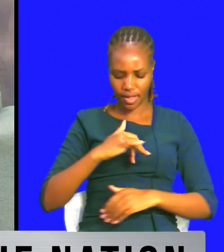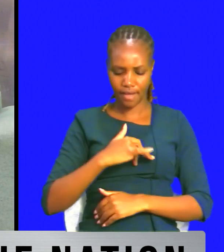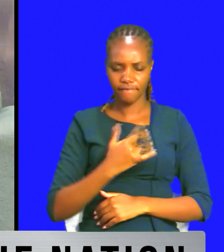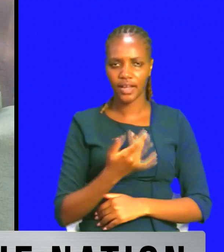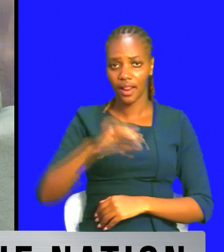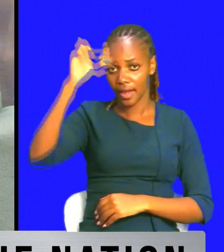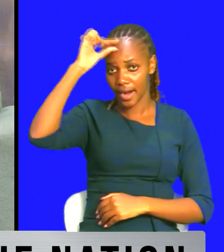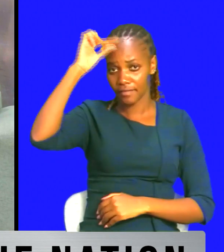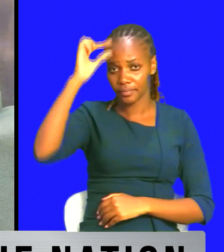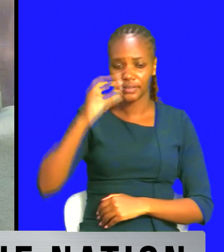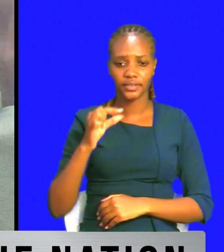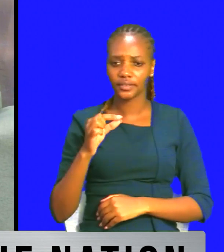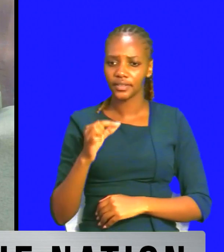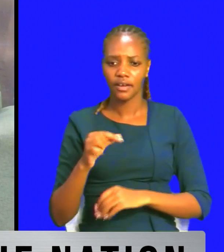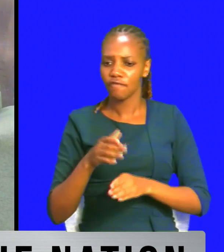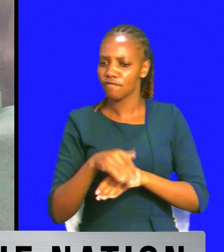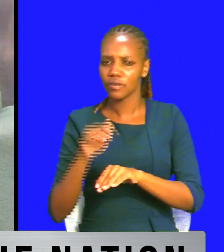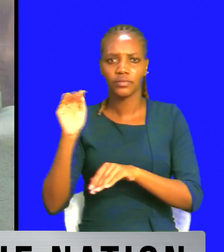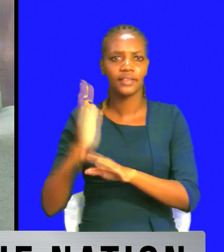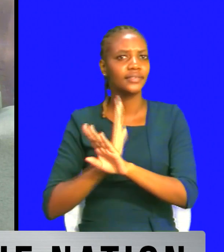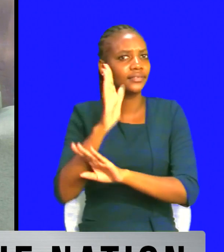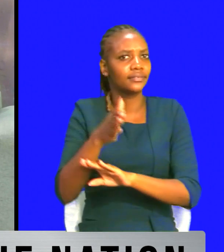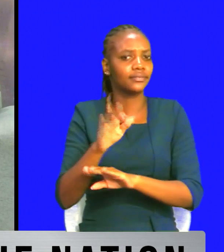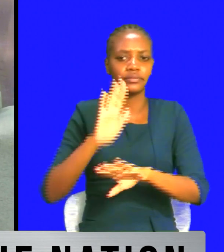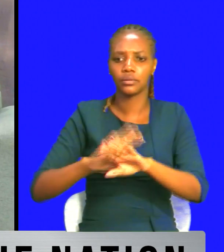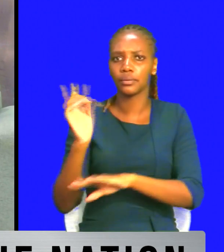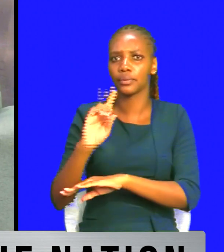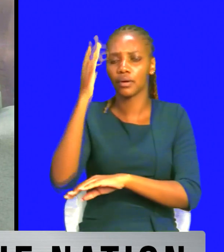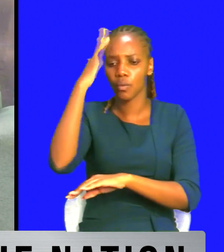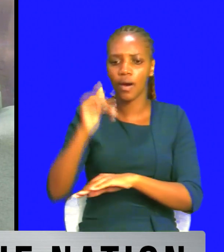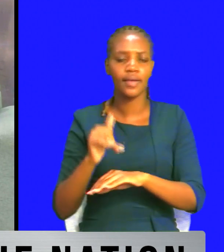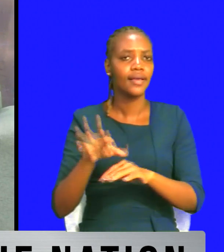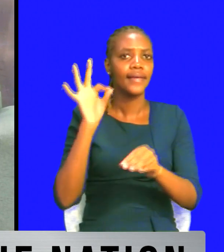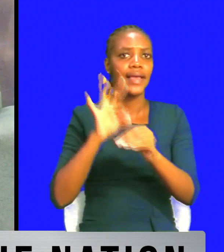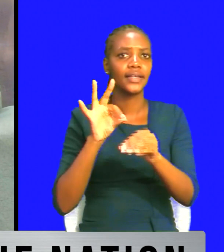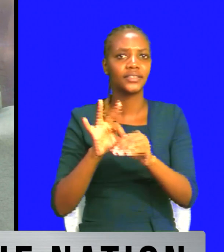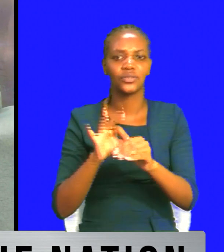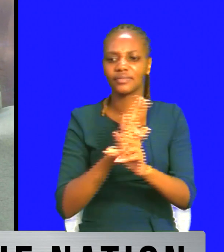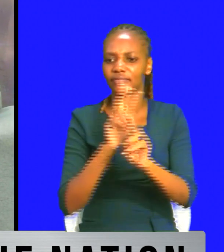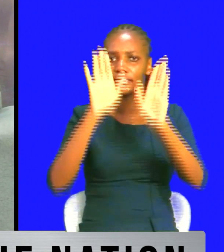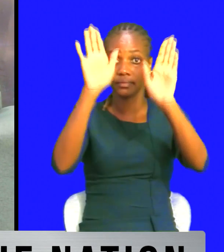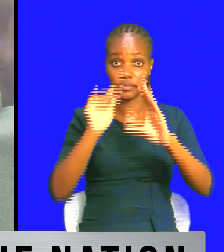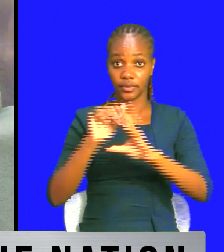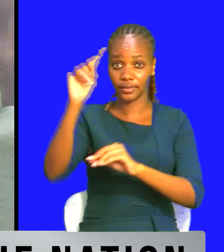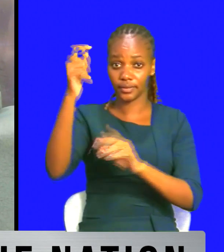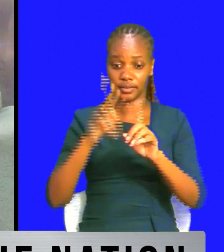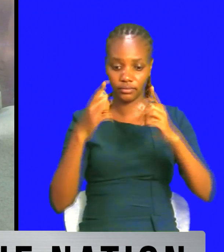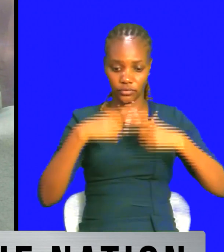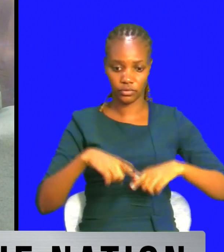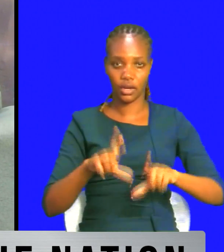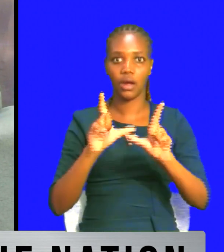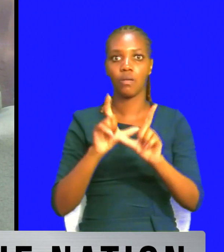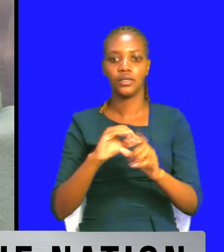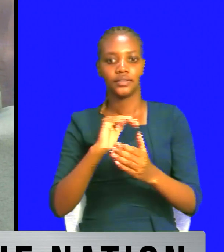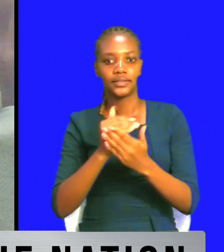that government should really not go that direction. I feel that elections are too dear in this country to even allow certain